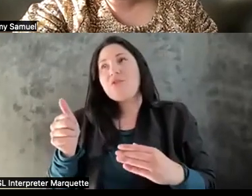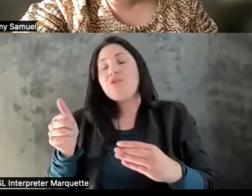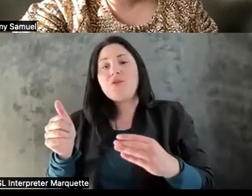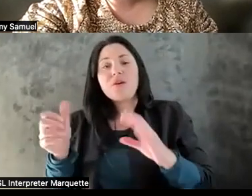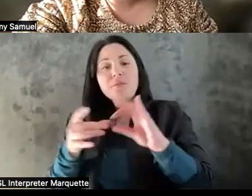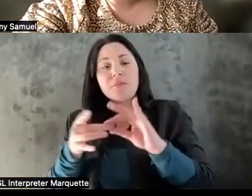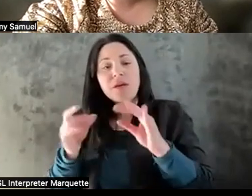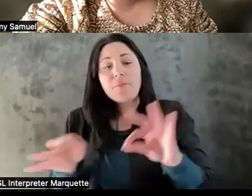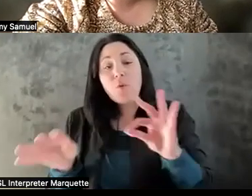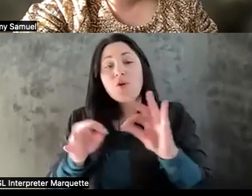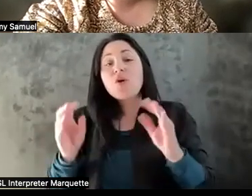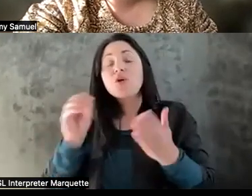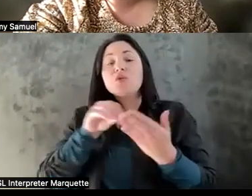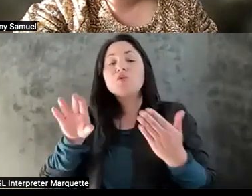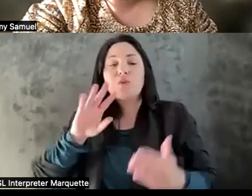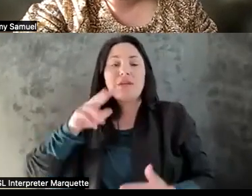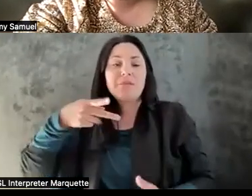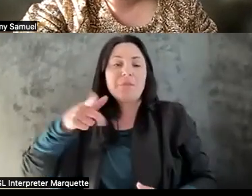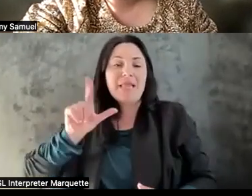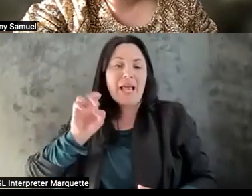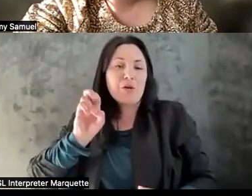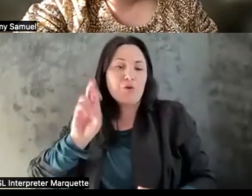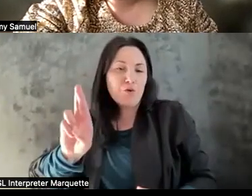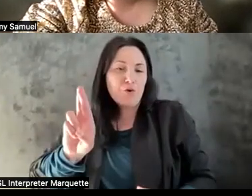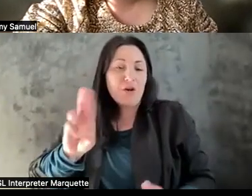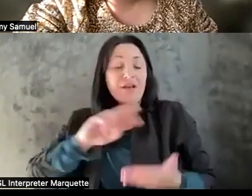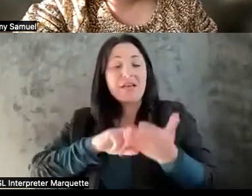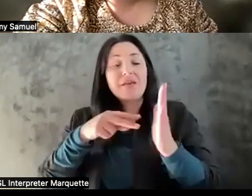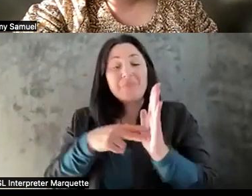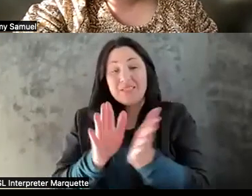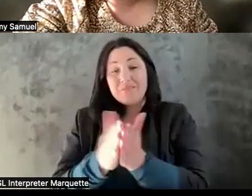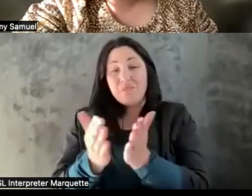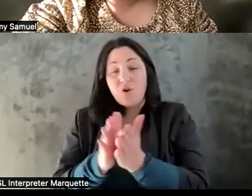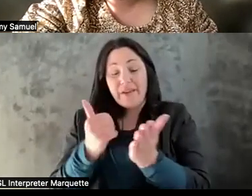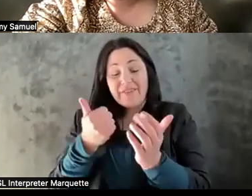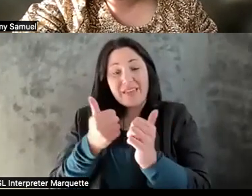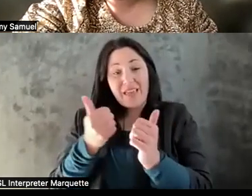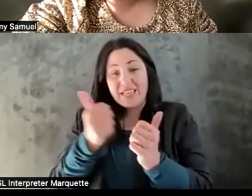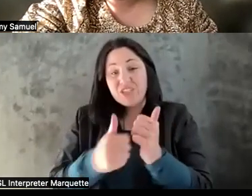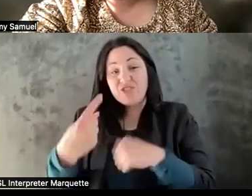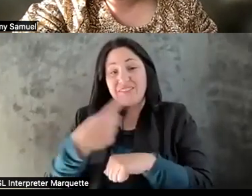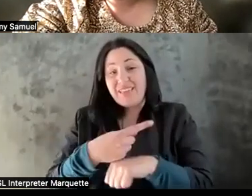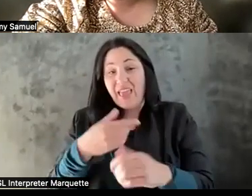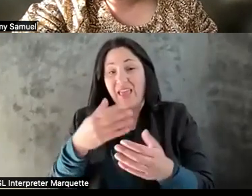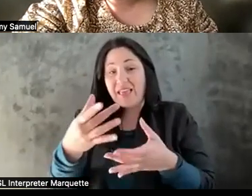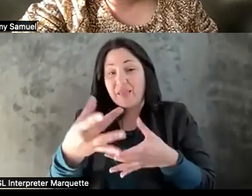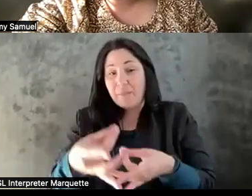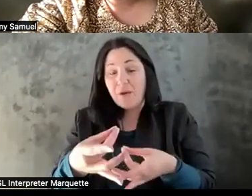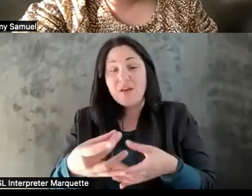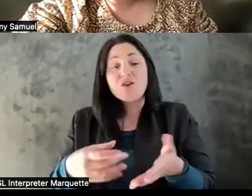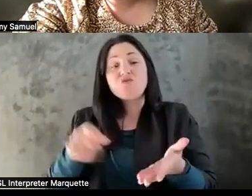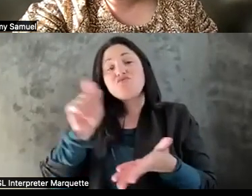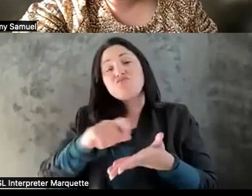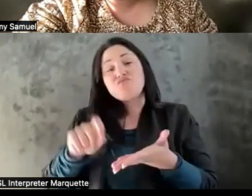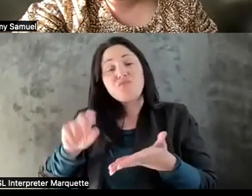It's called our student planner. And it's basically just a planner. It has every single day listed, and you can write